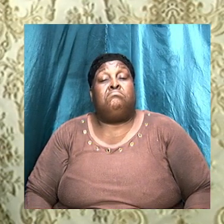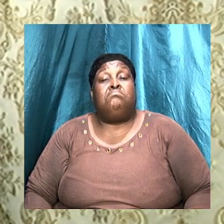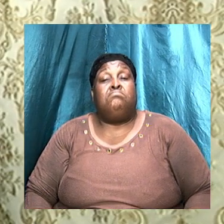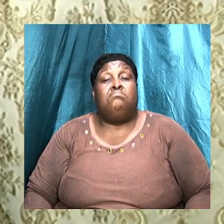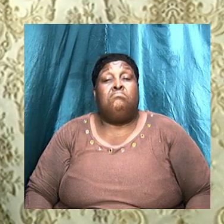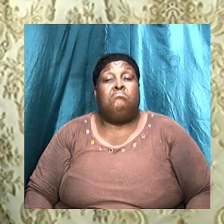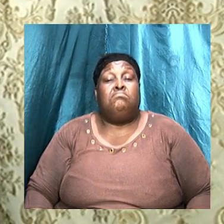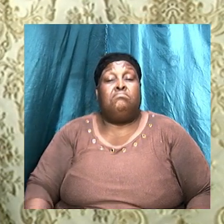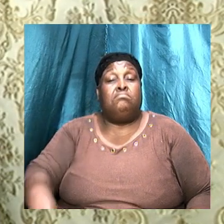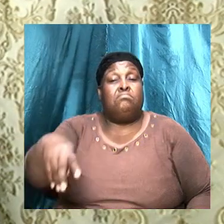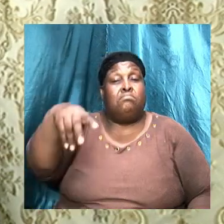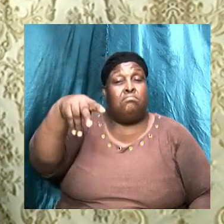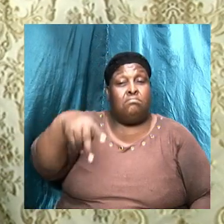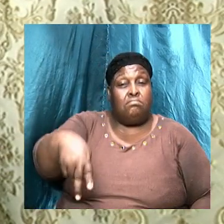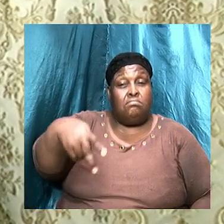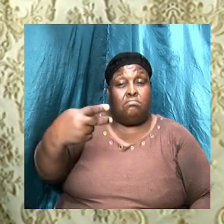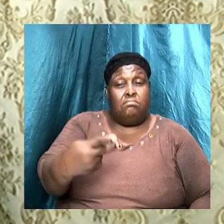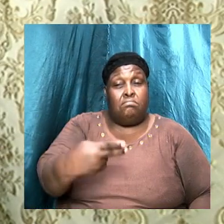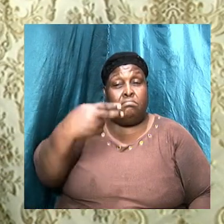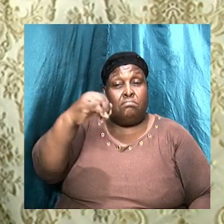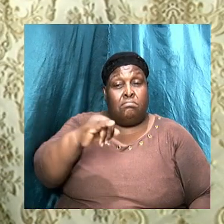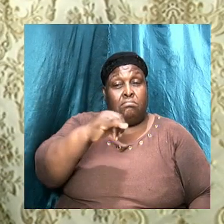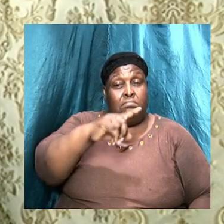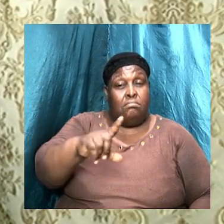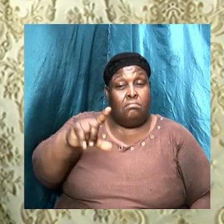philippians 3 verse 21